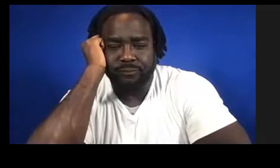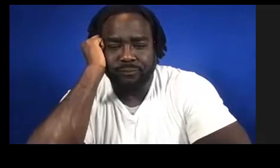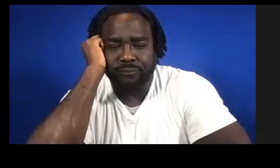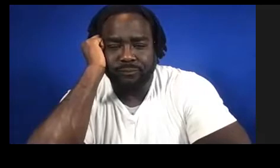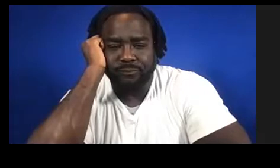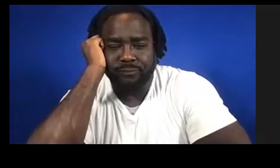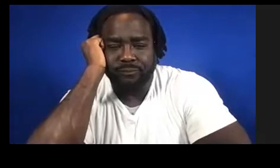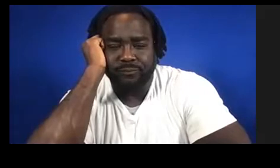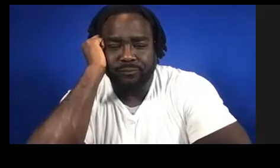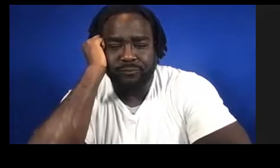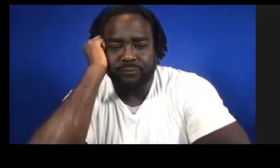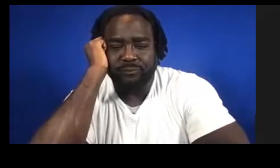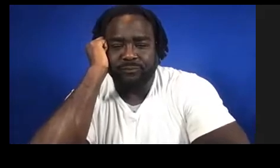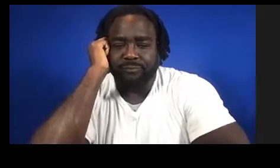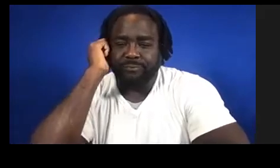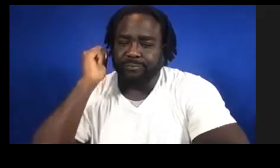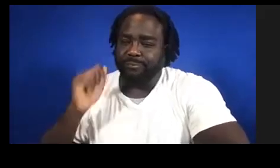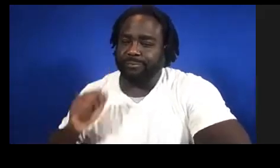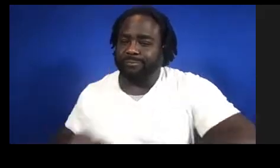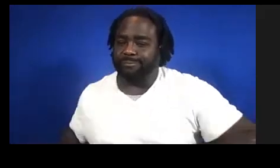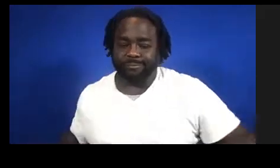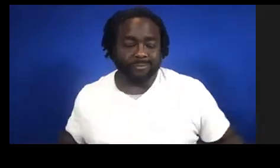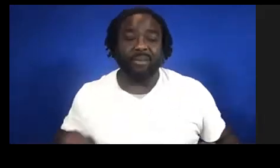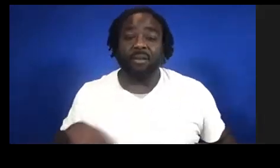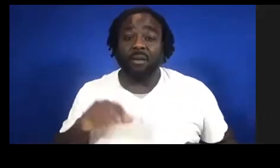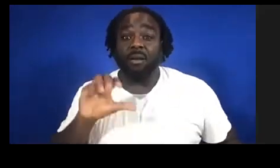do? Siri ain't talking to us.